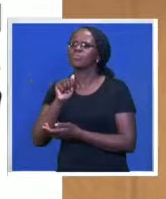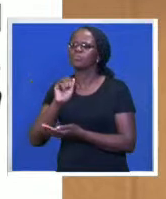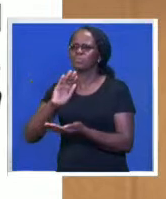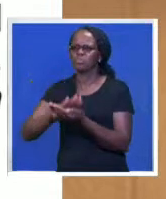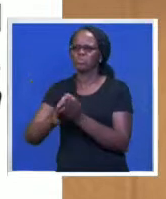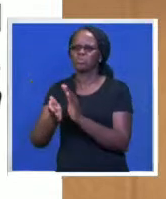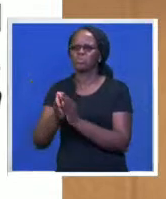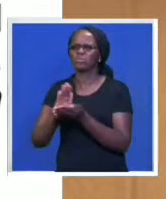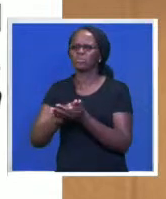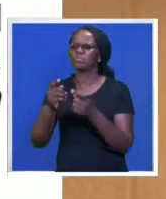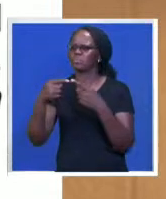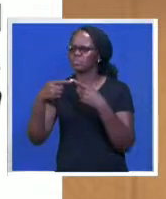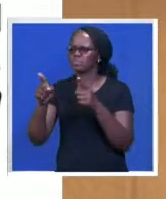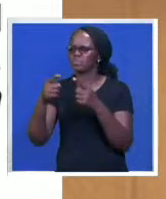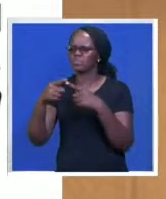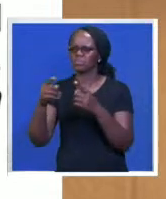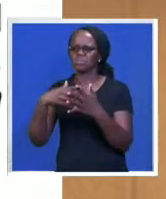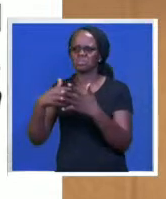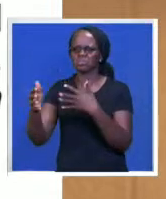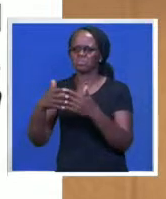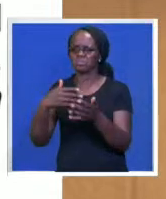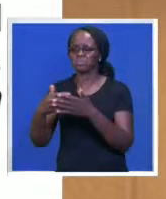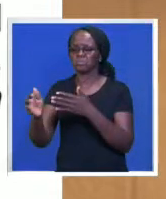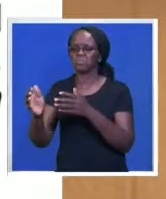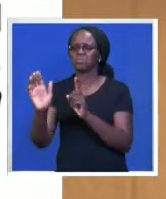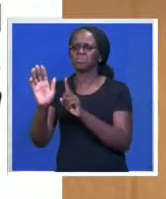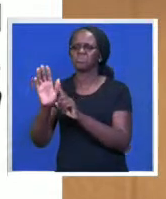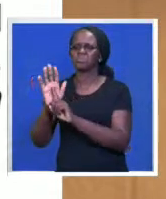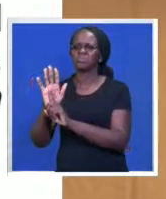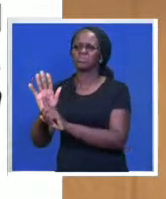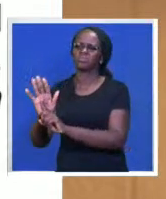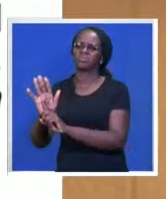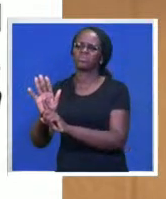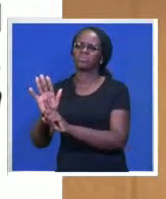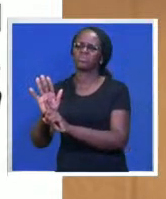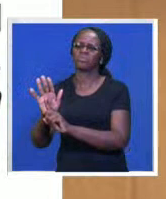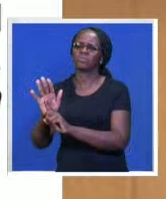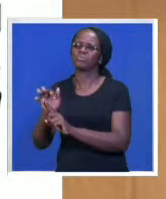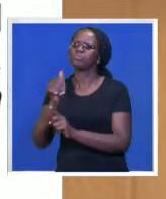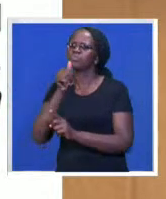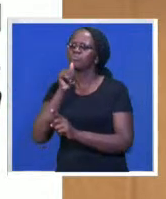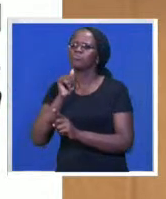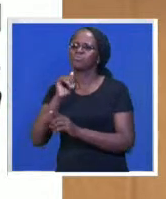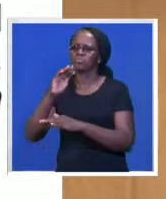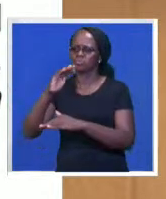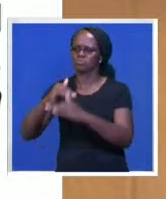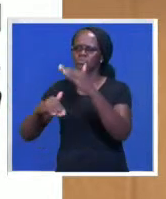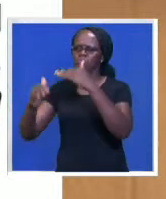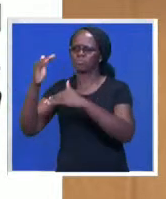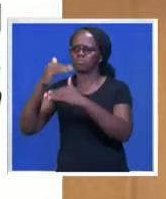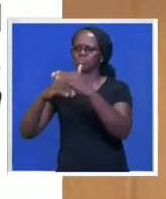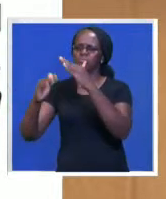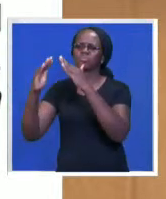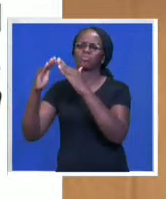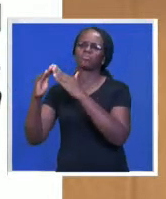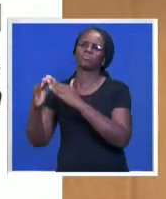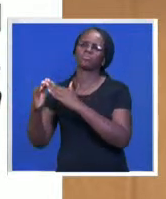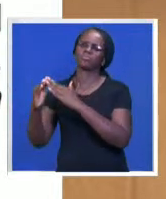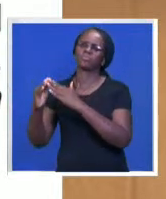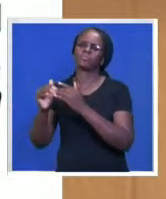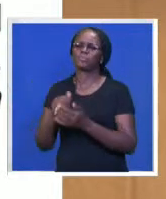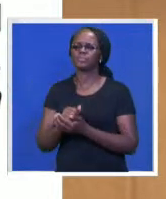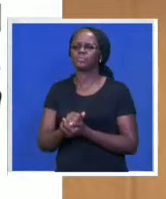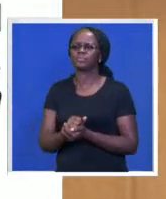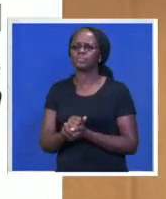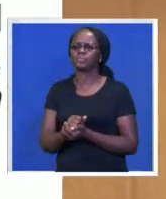to build our households, whereby you roof your house. You use wood, like planks and all the